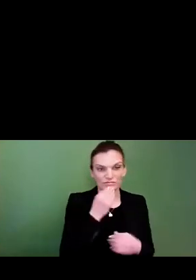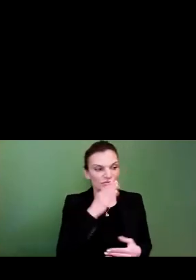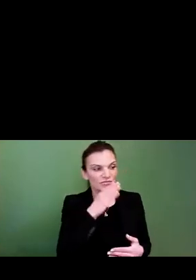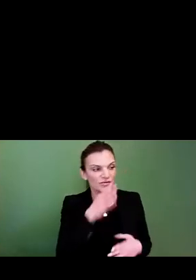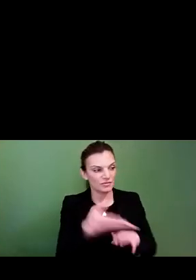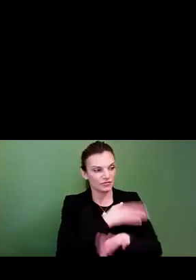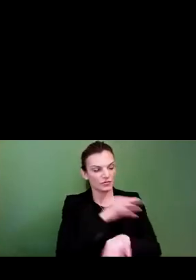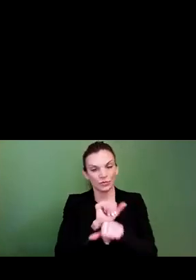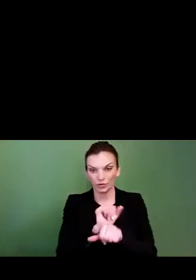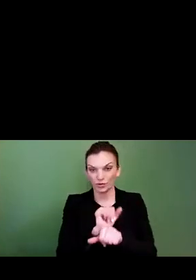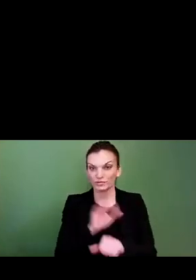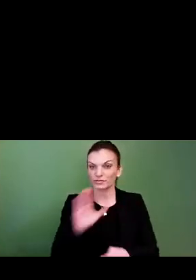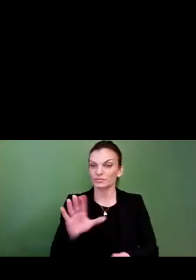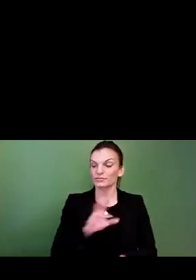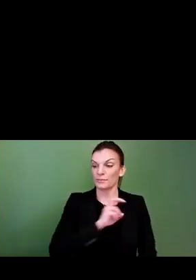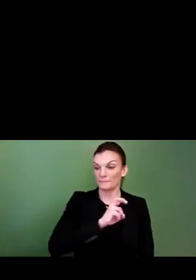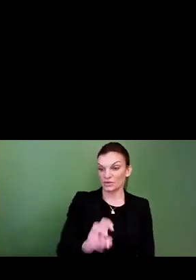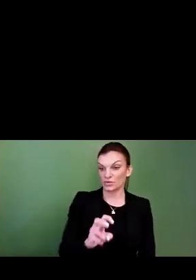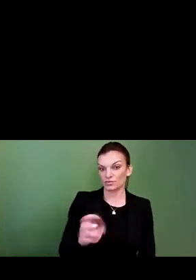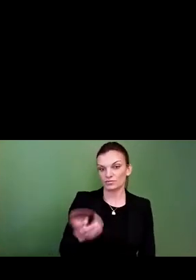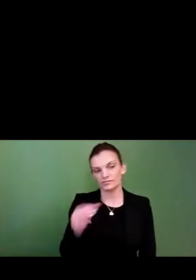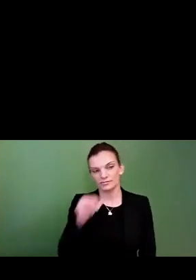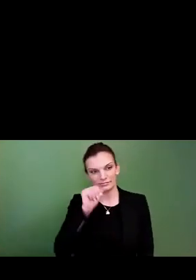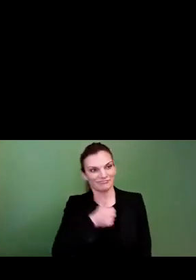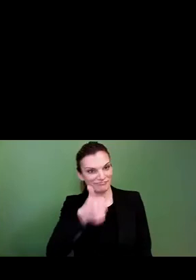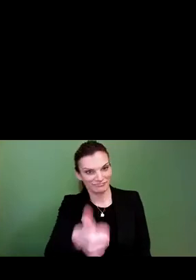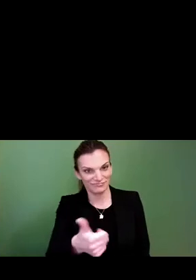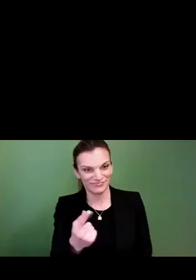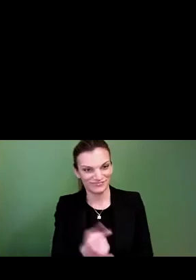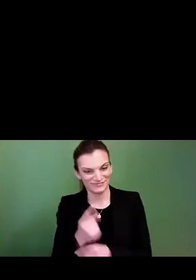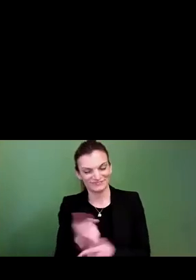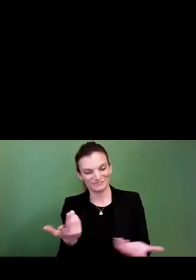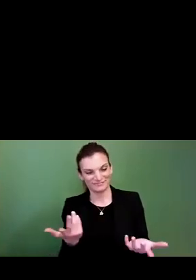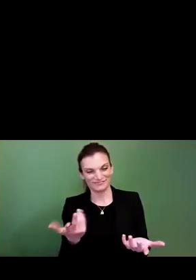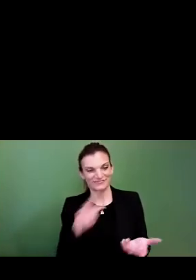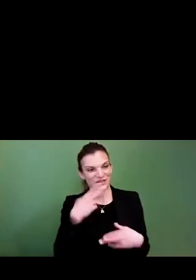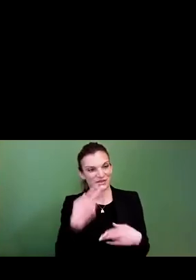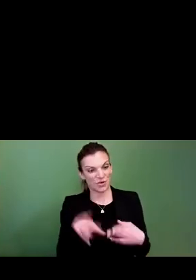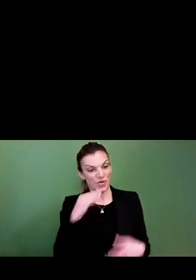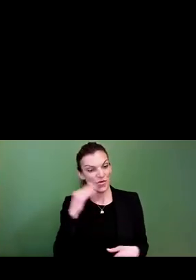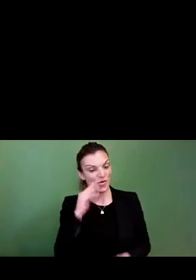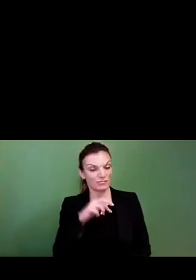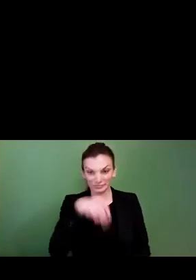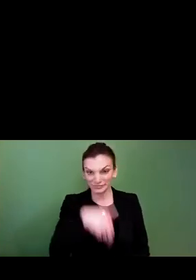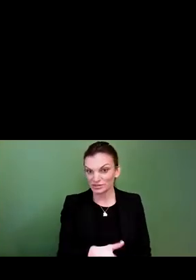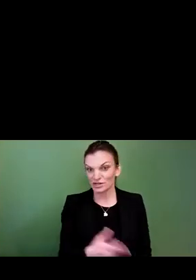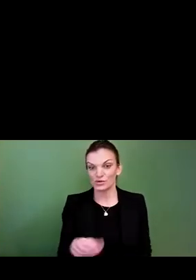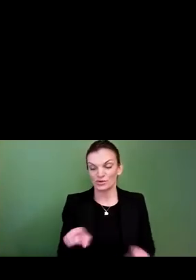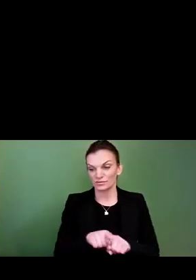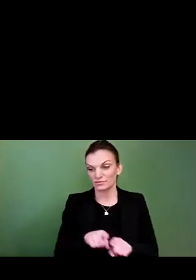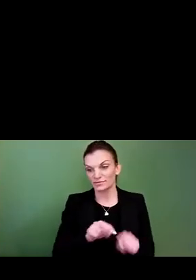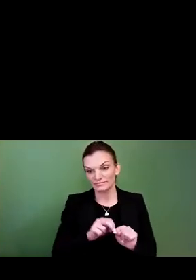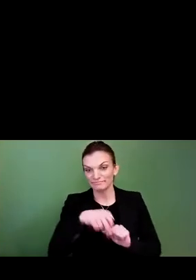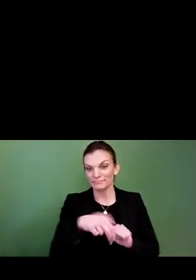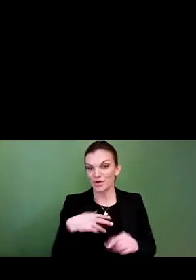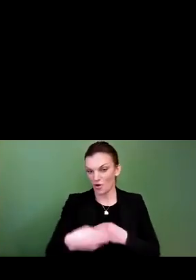before work, your commute isn't nearly as long, right? Very short, down the stairs or out to your